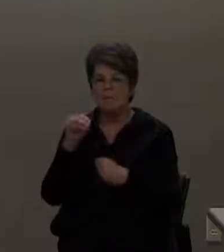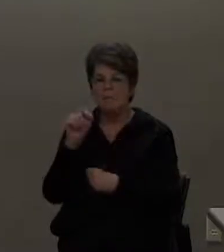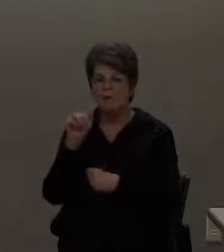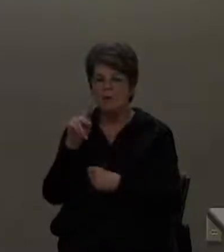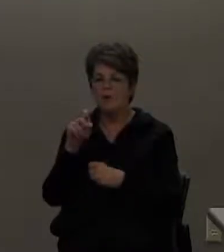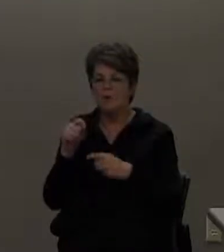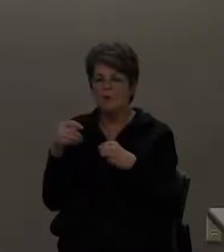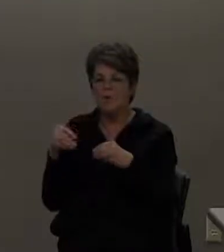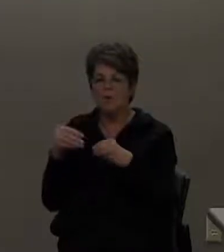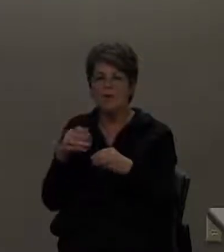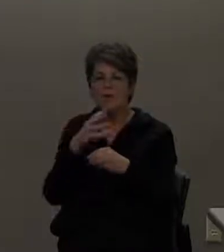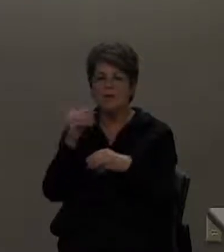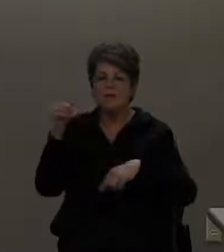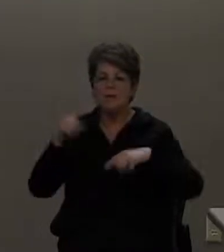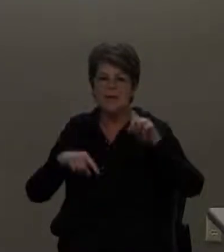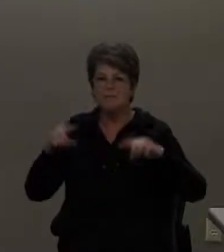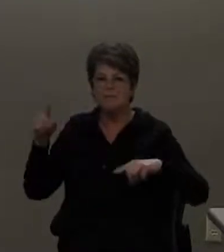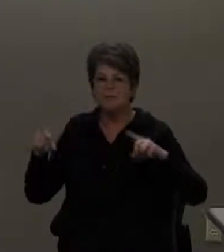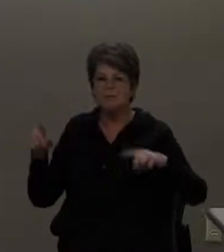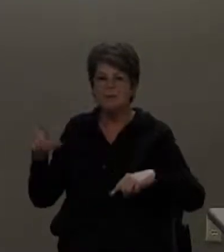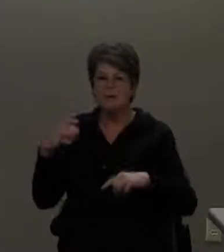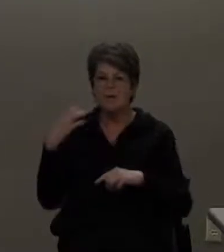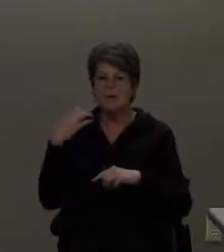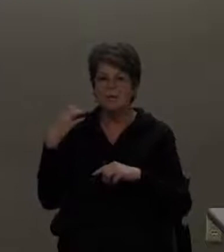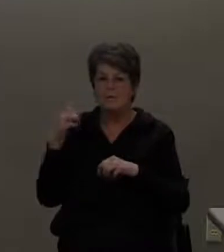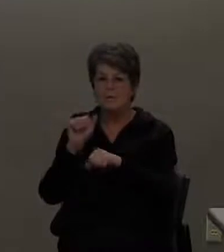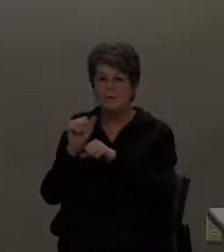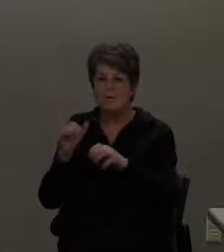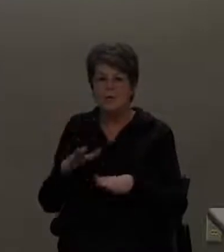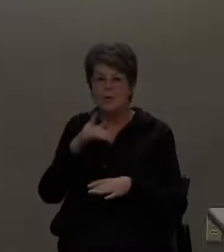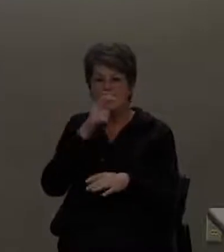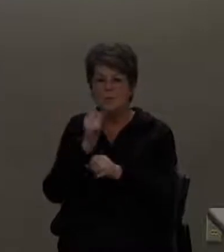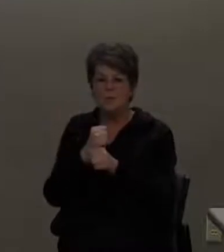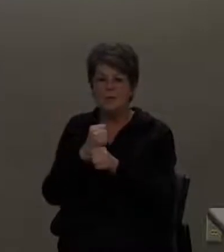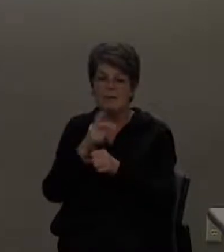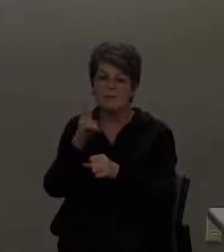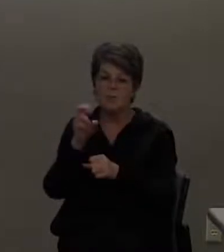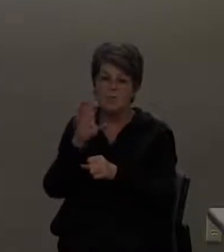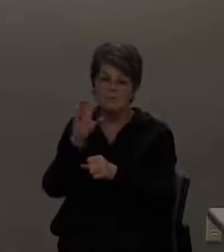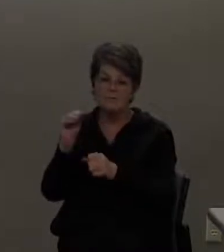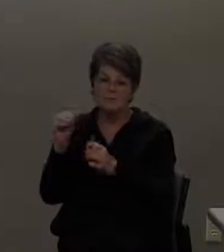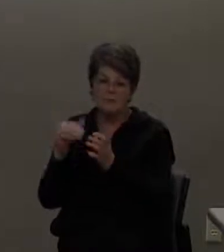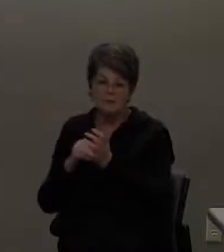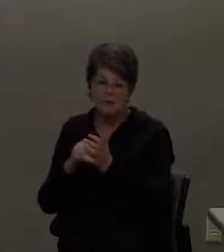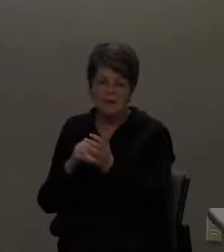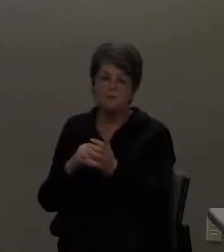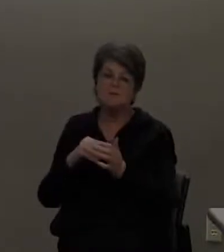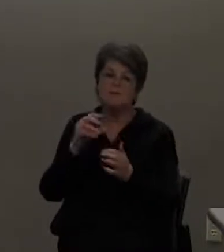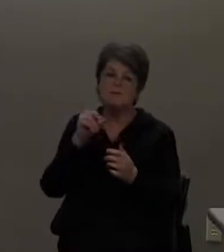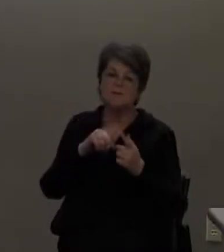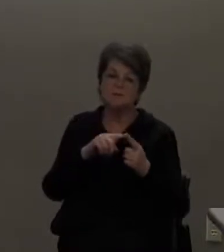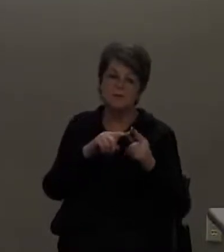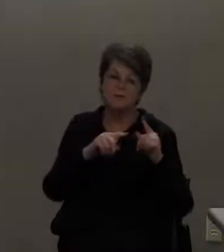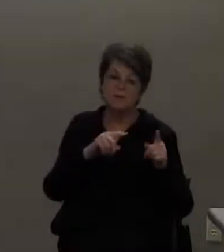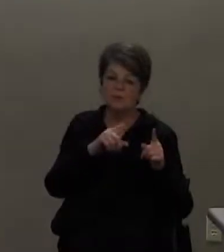diversity. The employee who makes $200,000 has options. The employee who makes $20,000 has options.